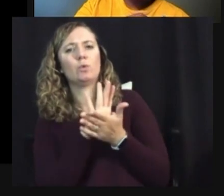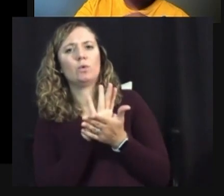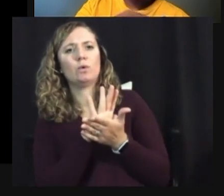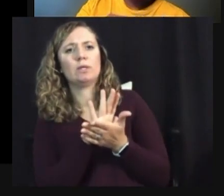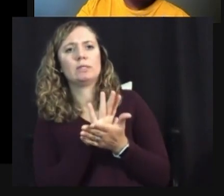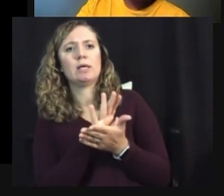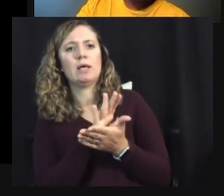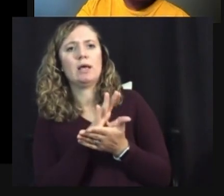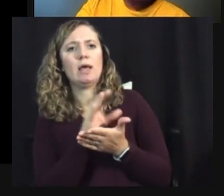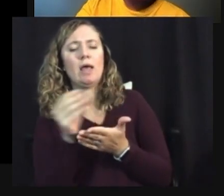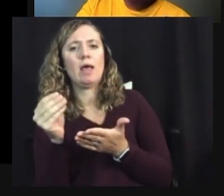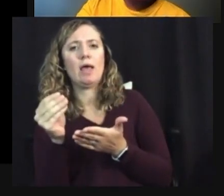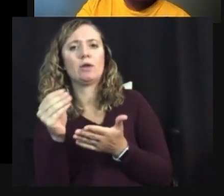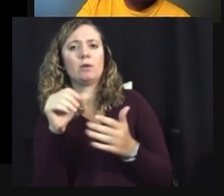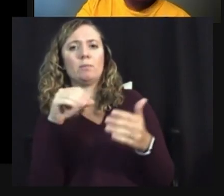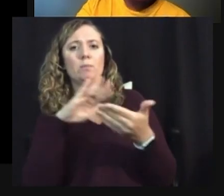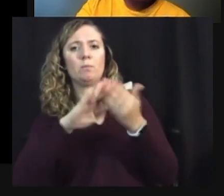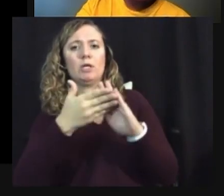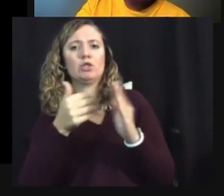users?